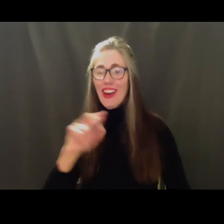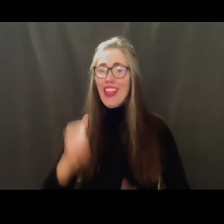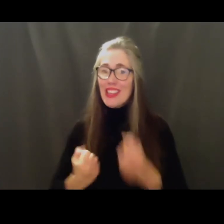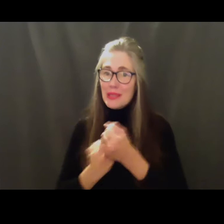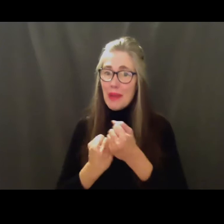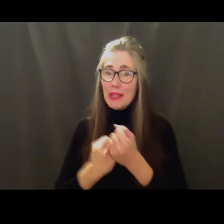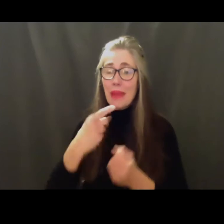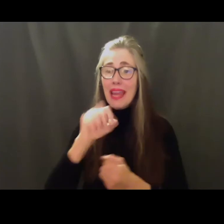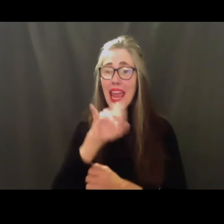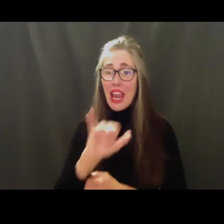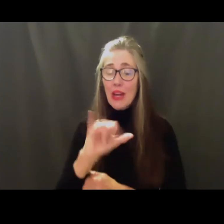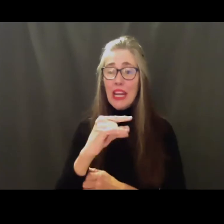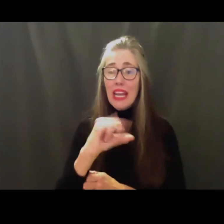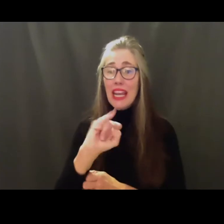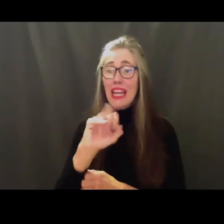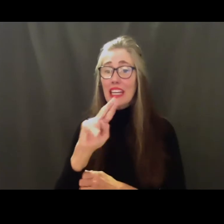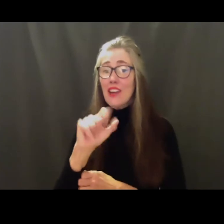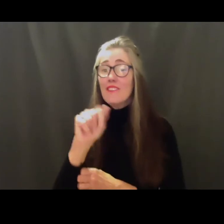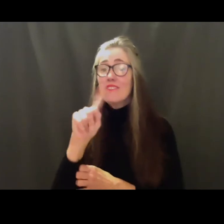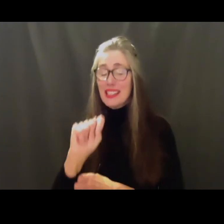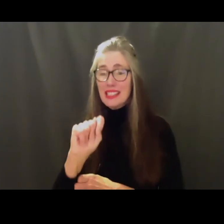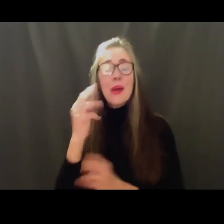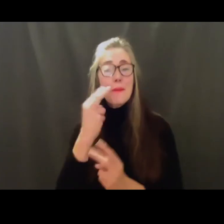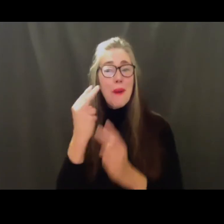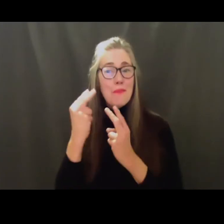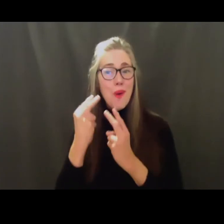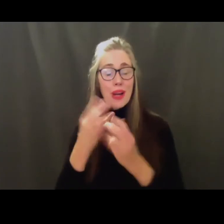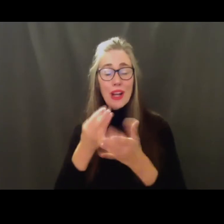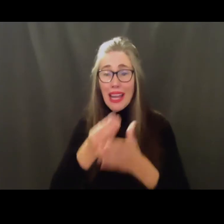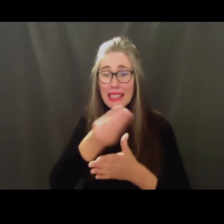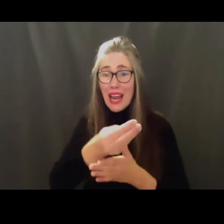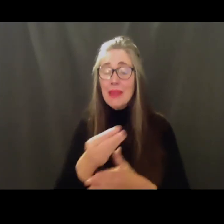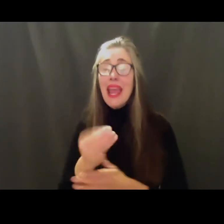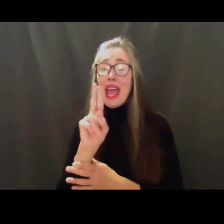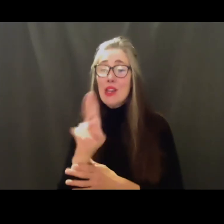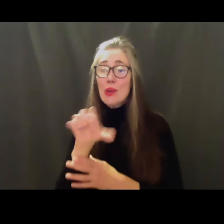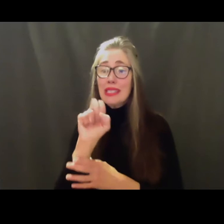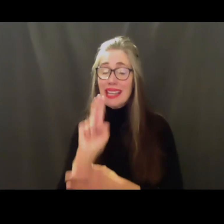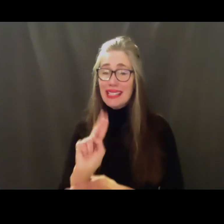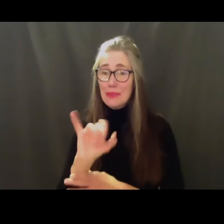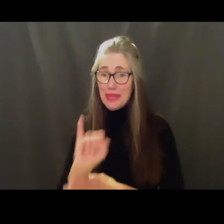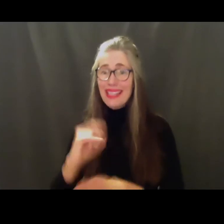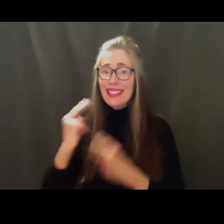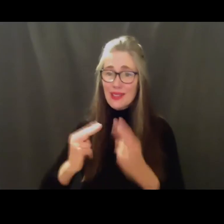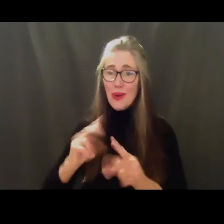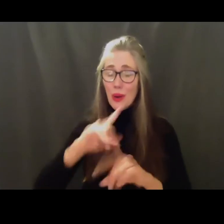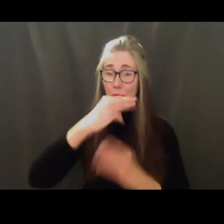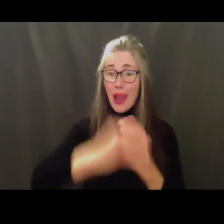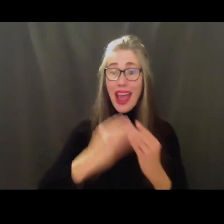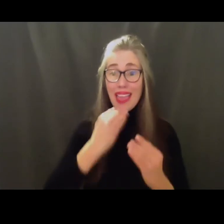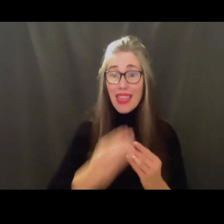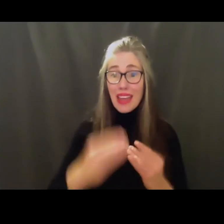Memorial Endowment and the UCSB Italian Studies Program. Thanks as well to Professor Hom